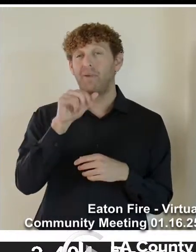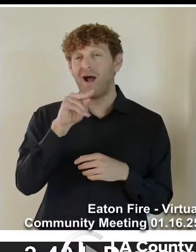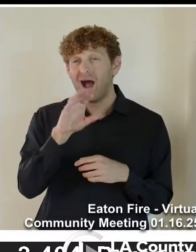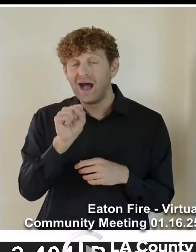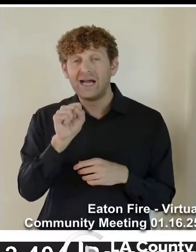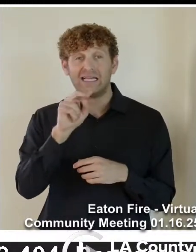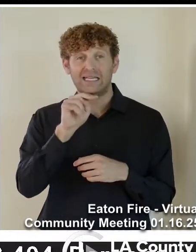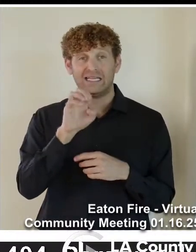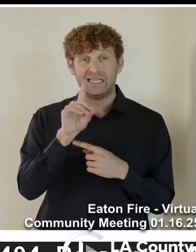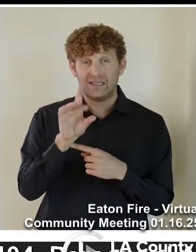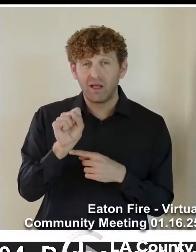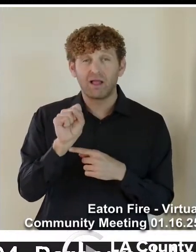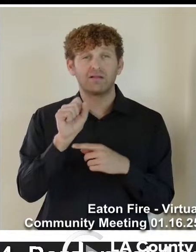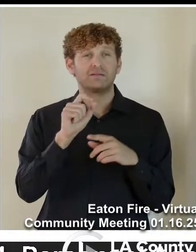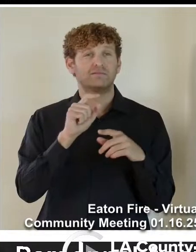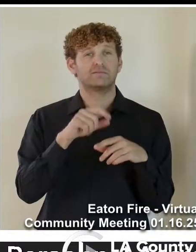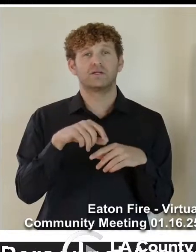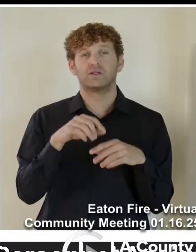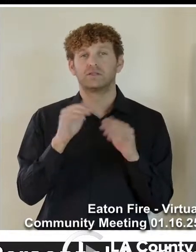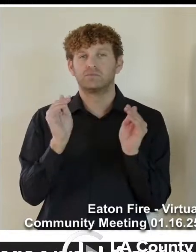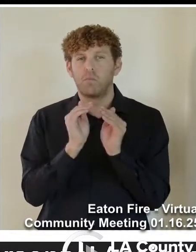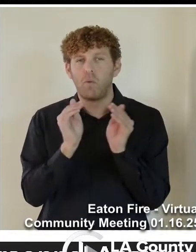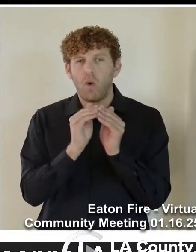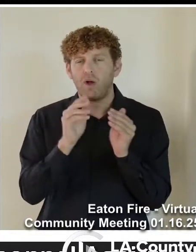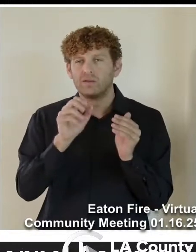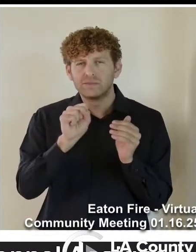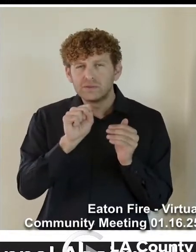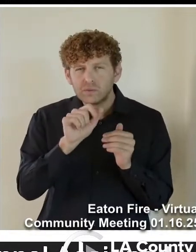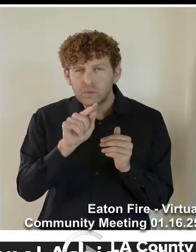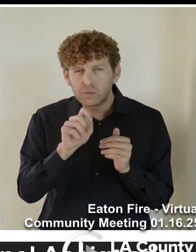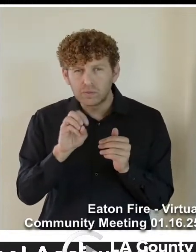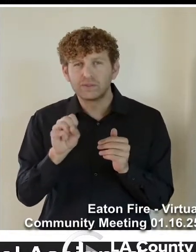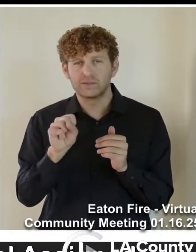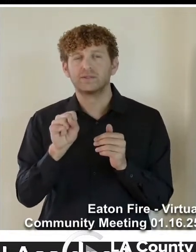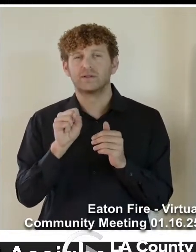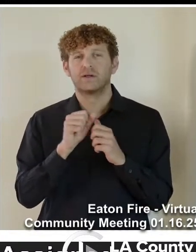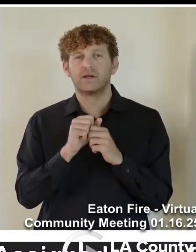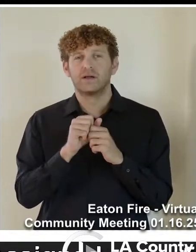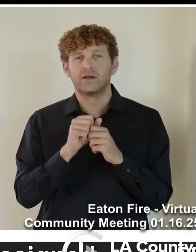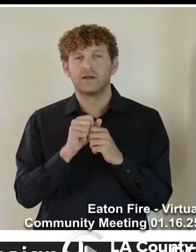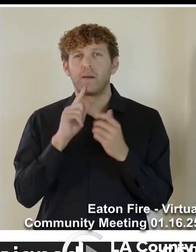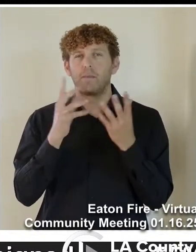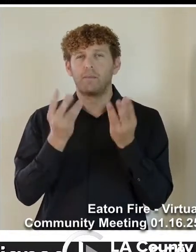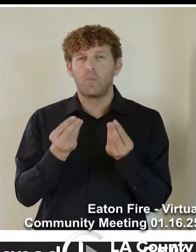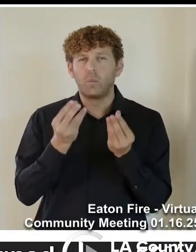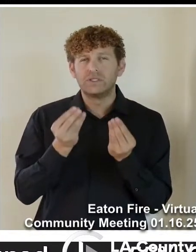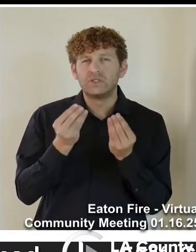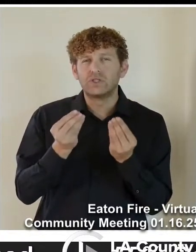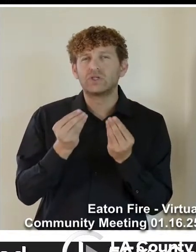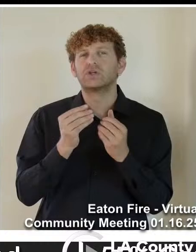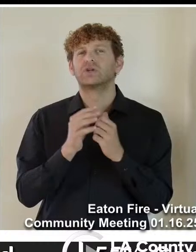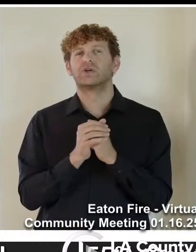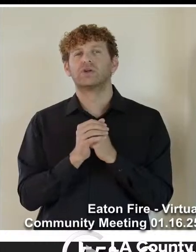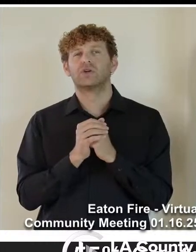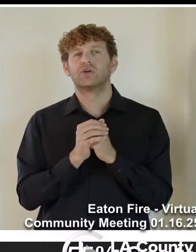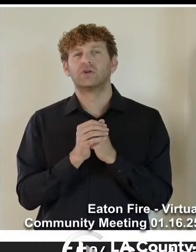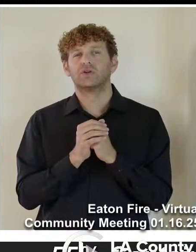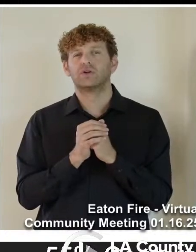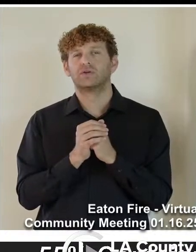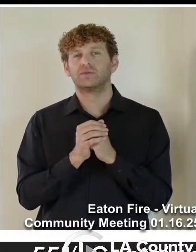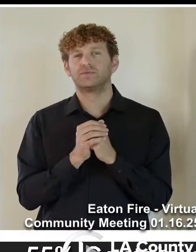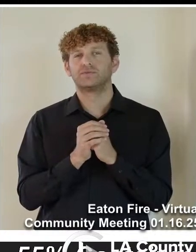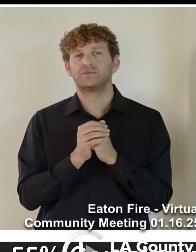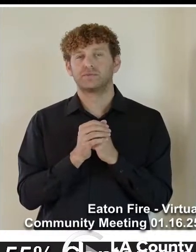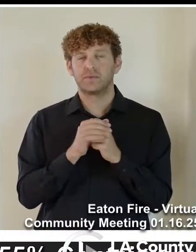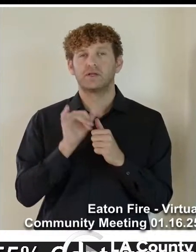and whatnot, have what we call a moisture of extinction. And with the dry, moist conditions coming in and the elevated